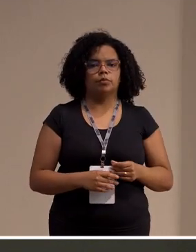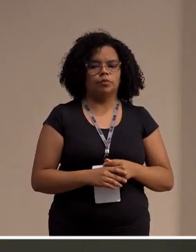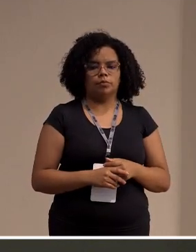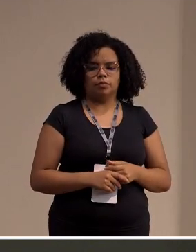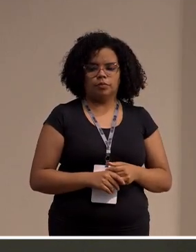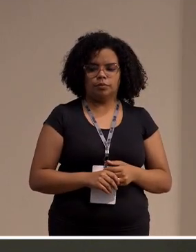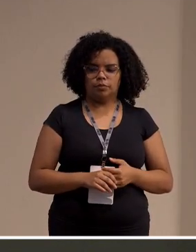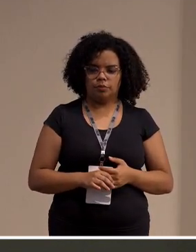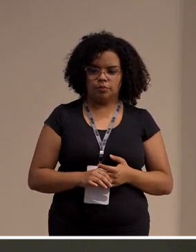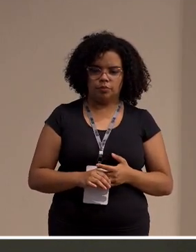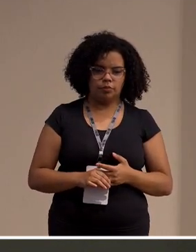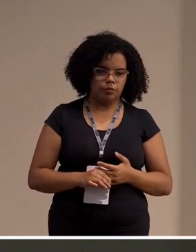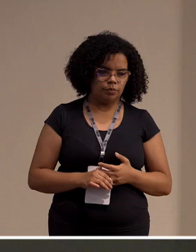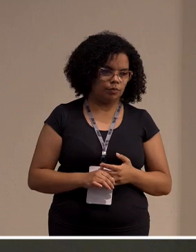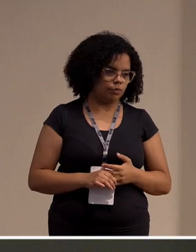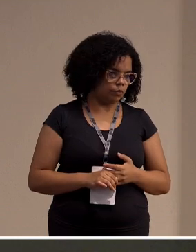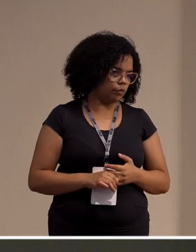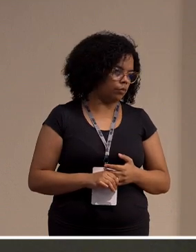fuga?